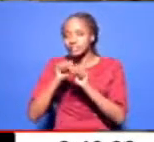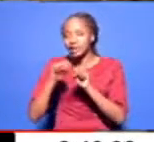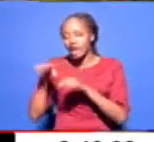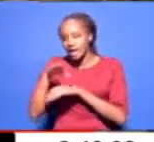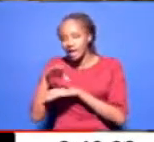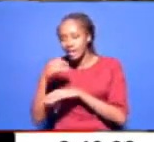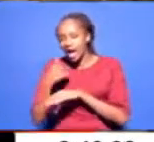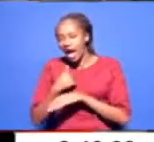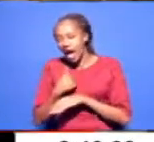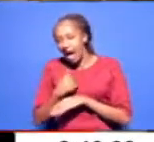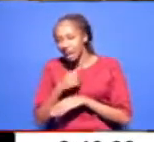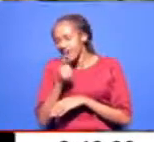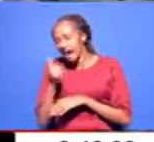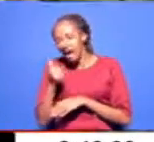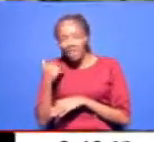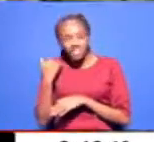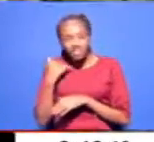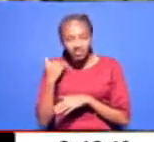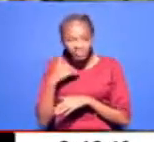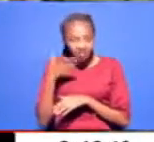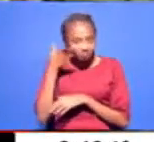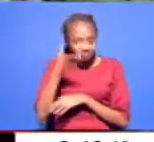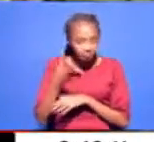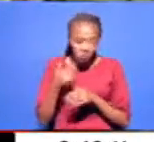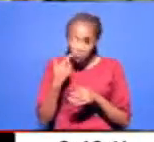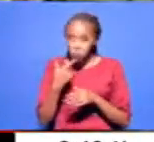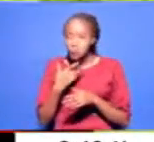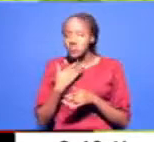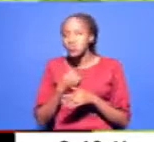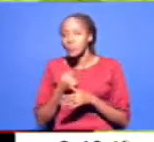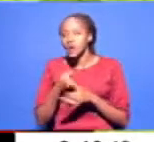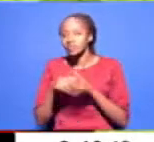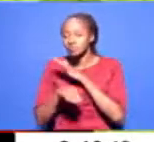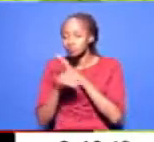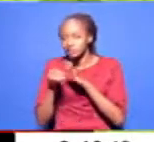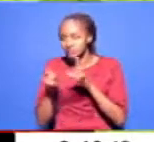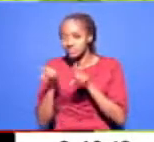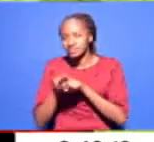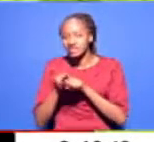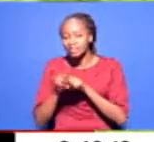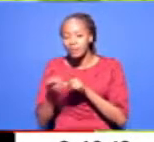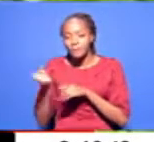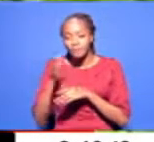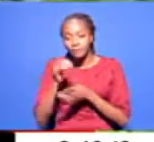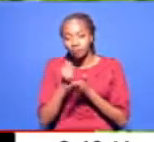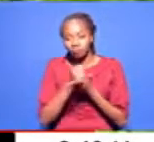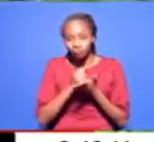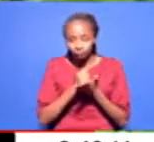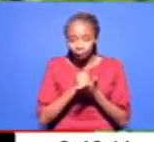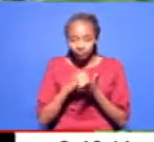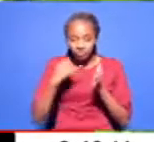in the sector undermining government efforts to revamp the coffee industry. Caroline Jinga for Prime Edition.